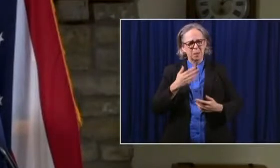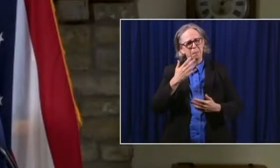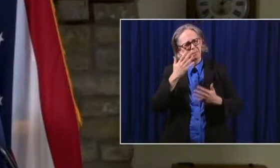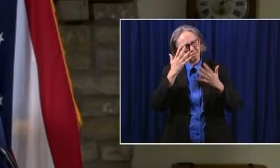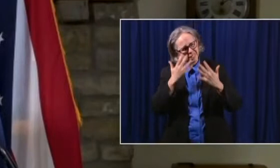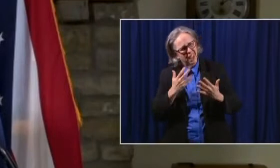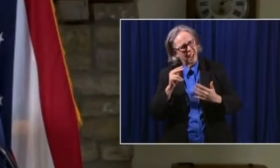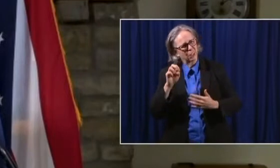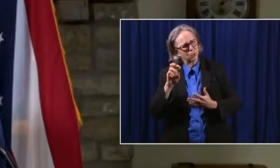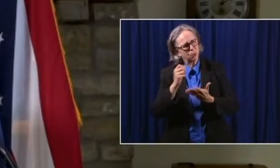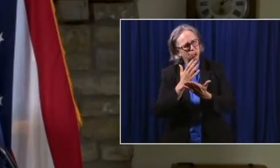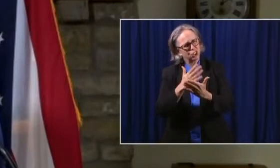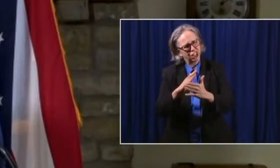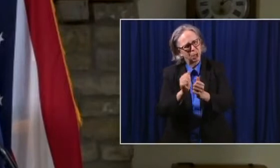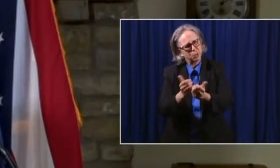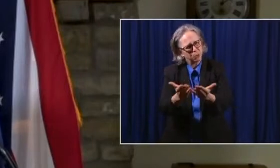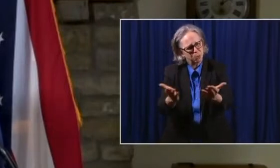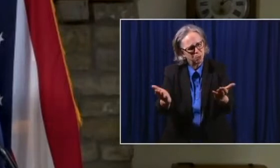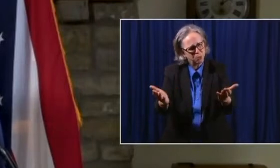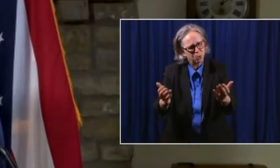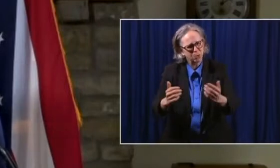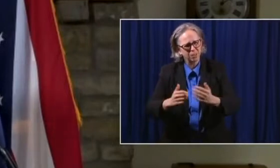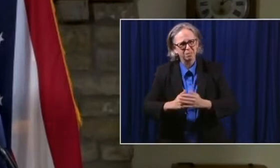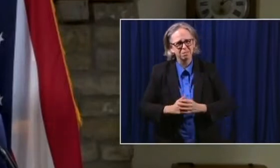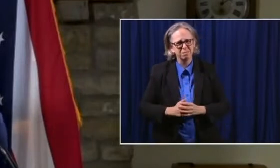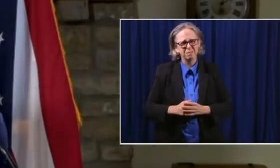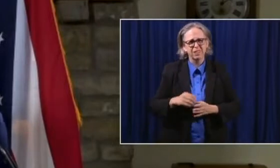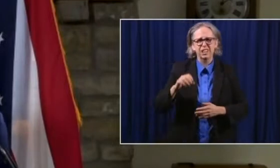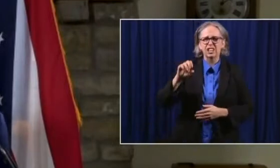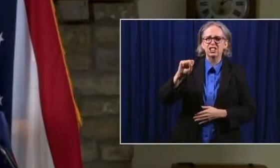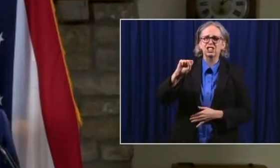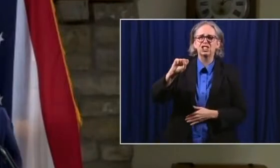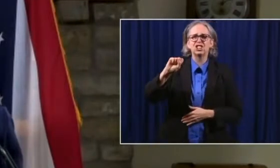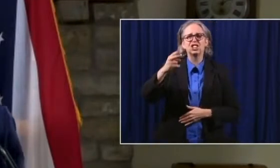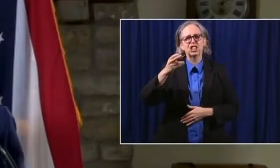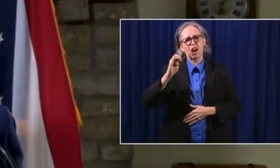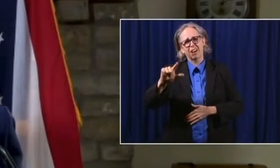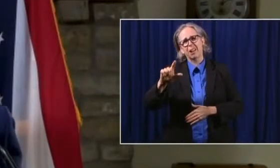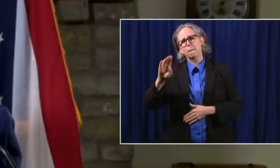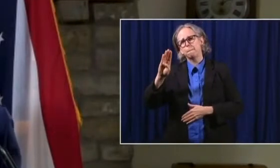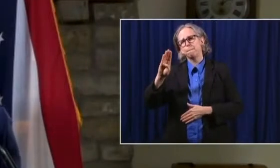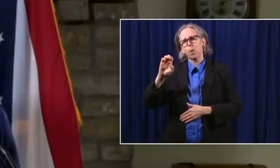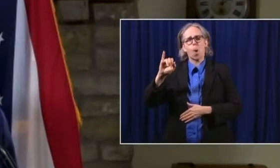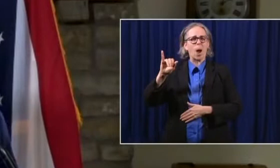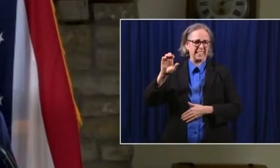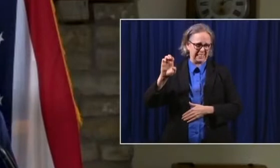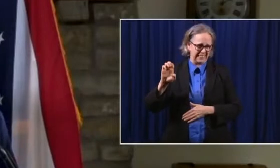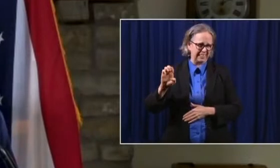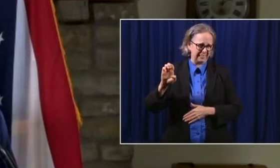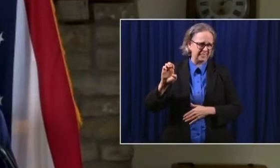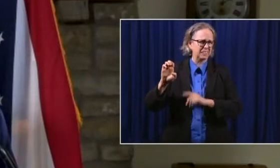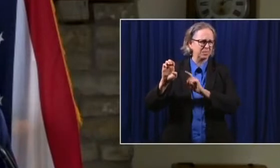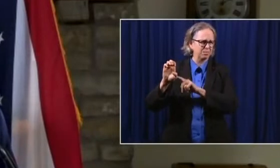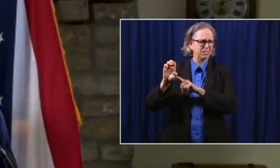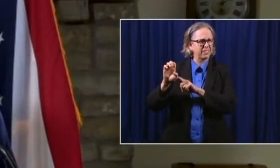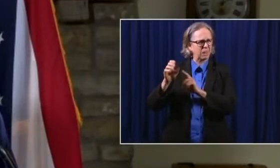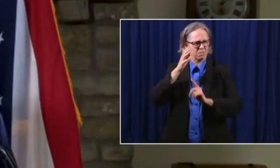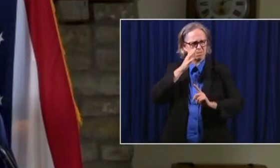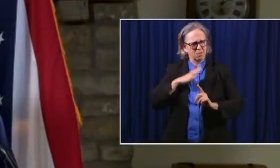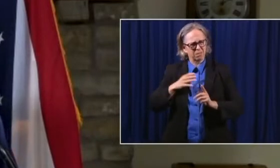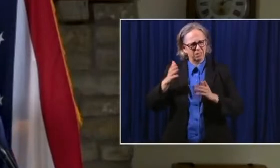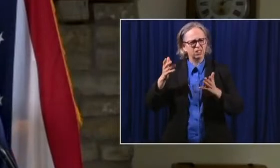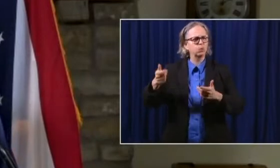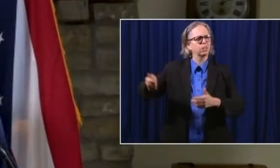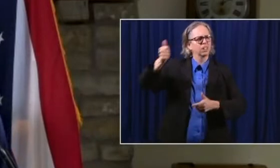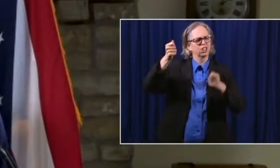Cheryl Boyce, who served as the executive director of the Ohio Commission on Minority Health for 24 years, died